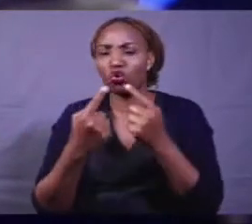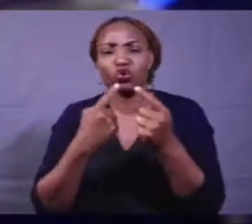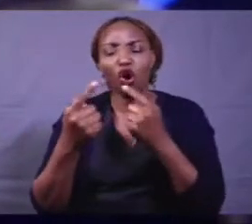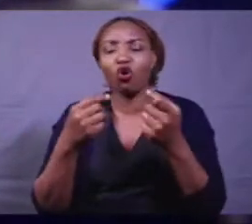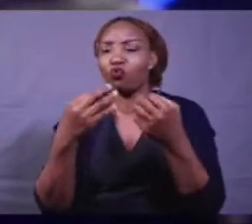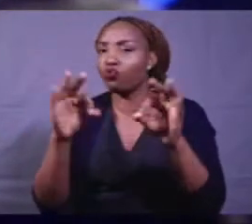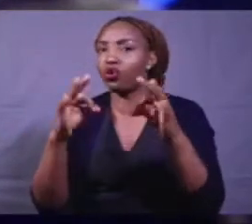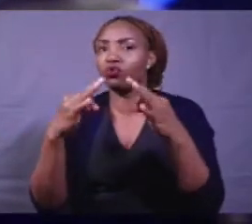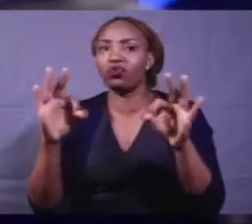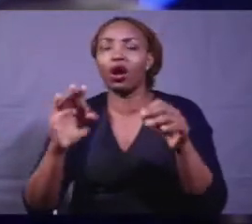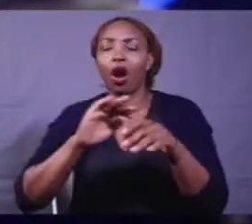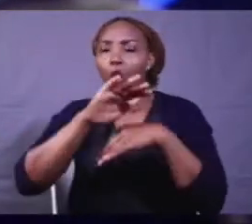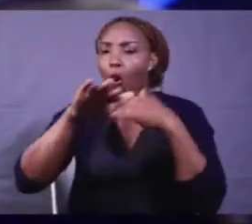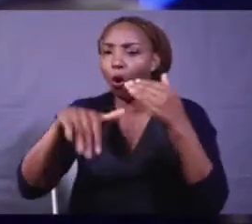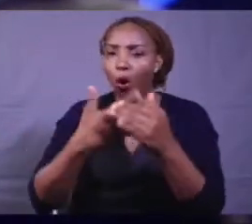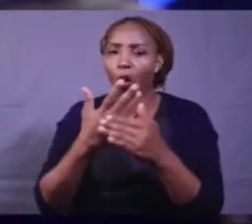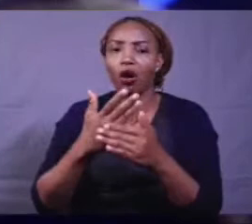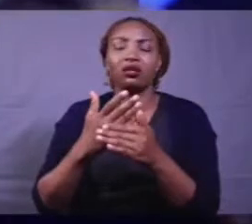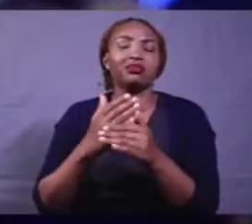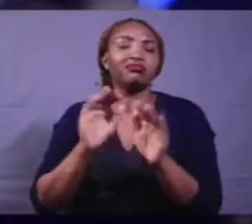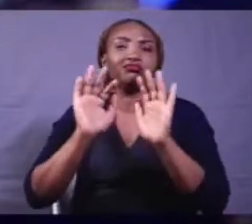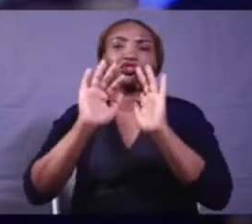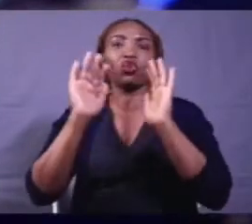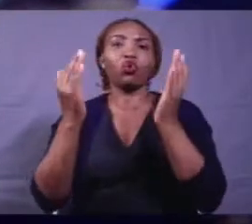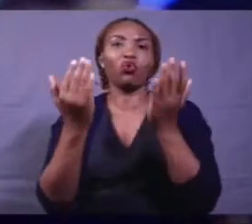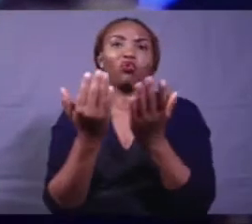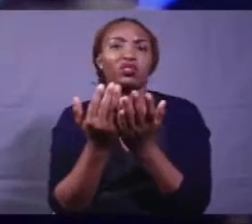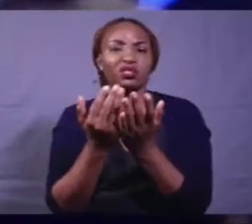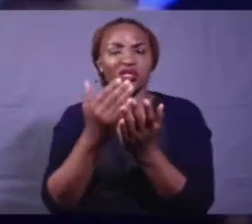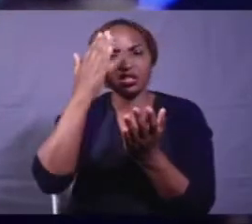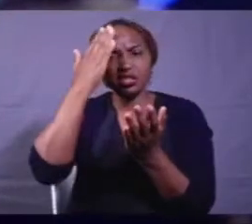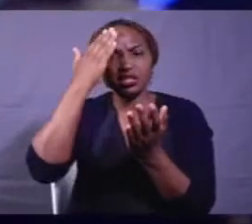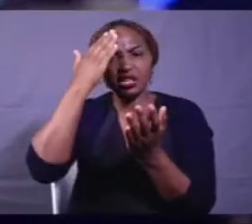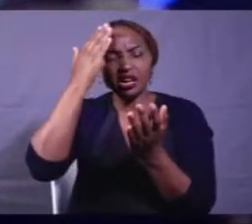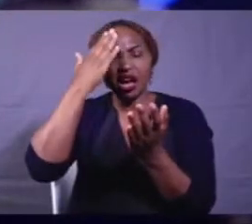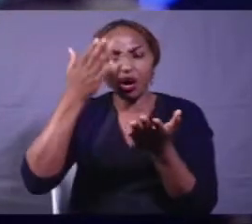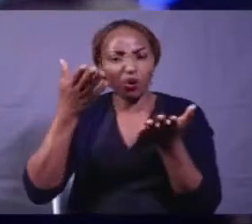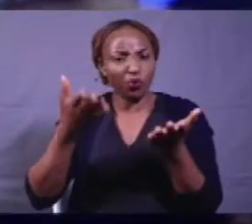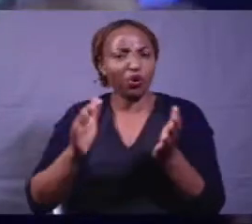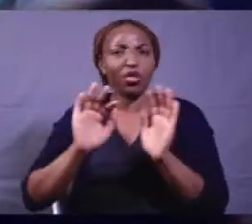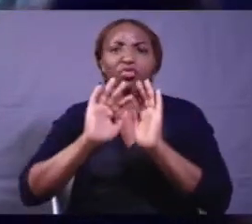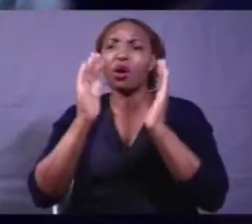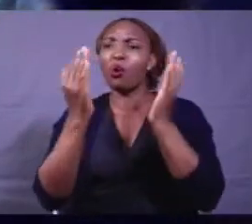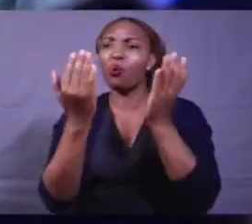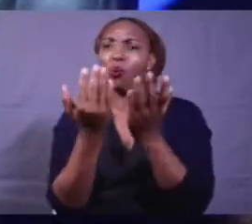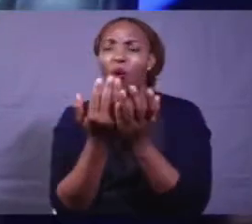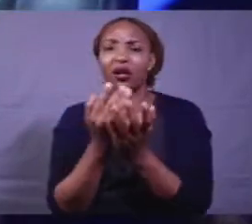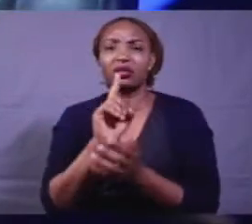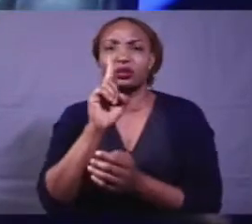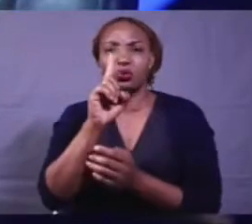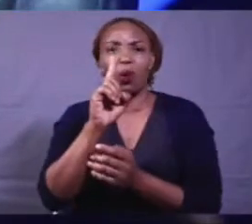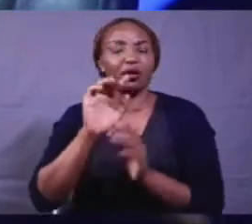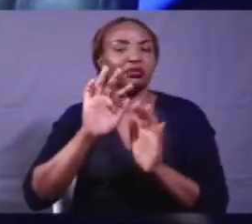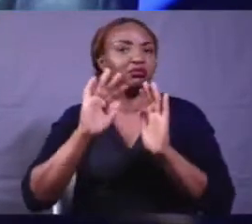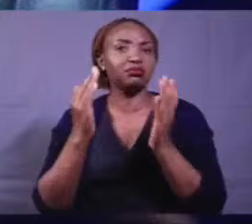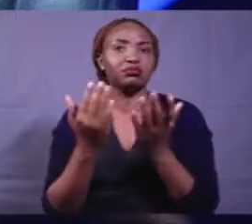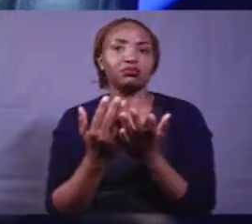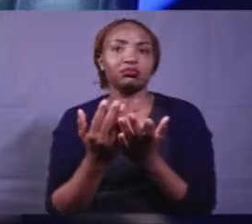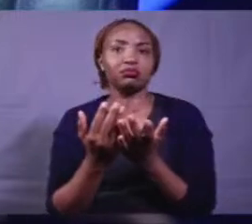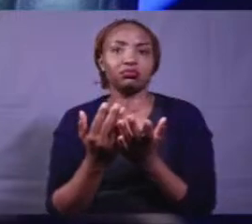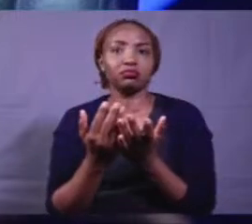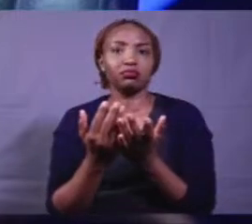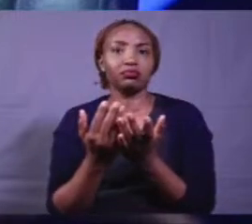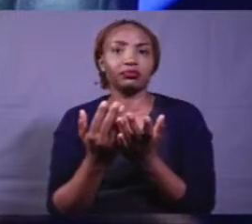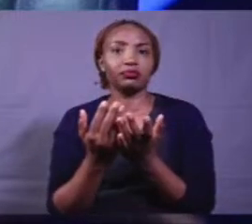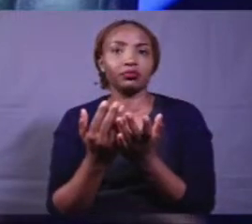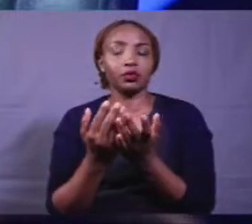These days, the world is a global village. I think it is a good opportunity. We need to take it up. We need to use it